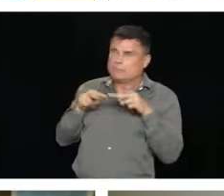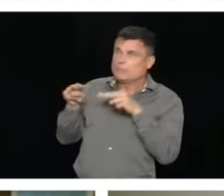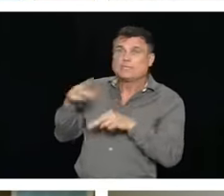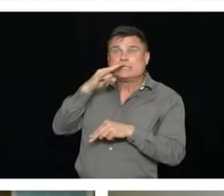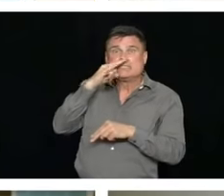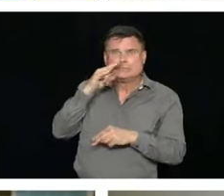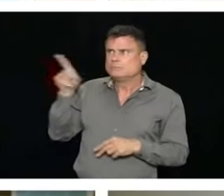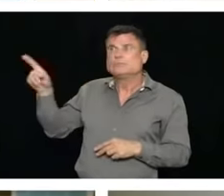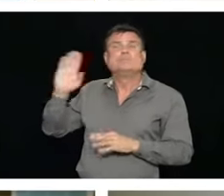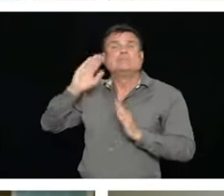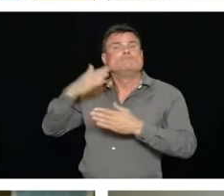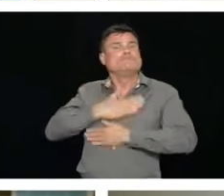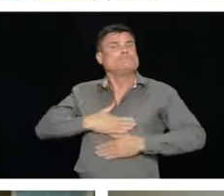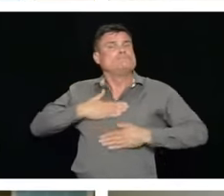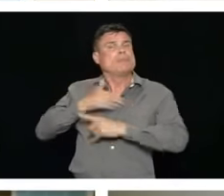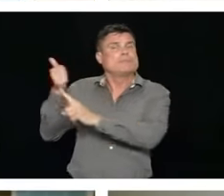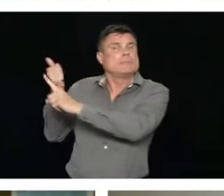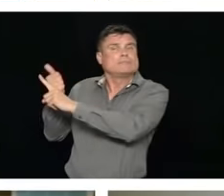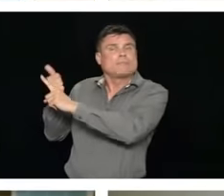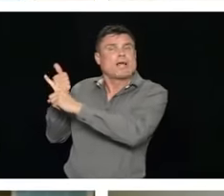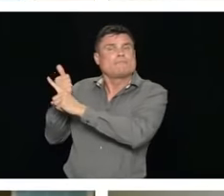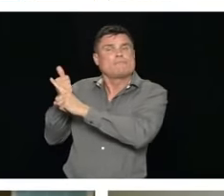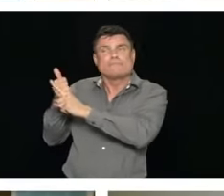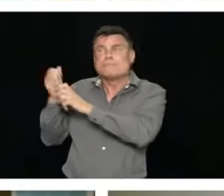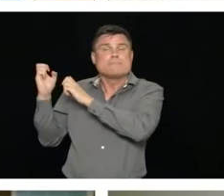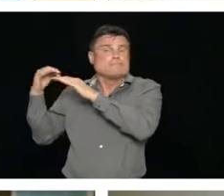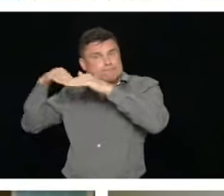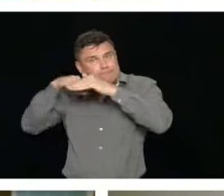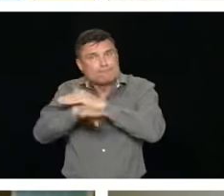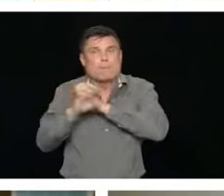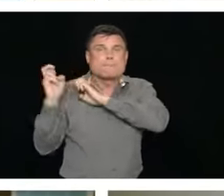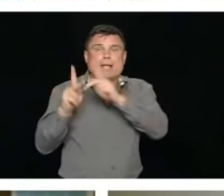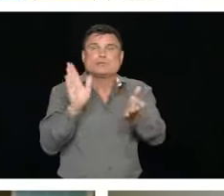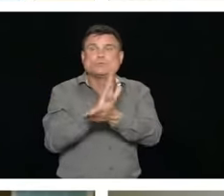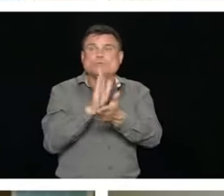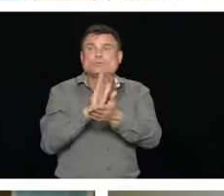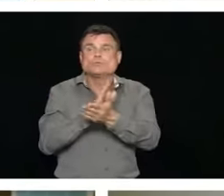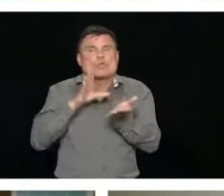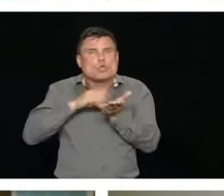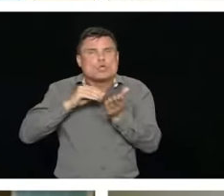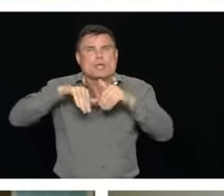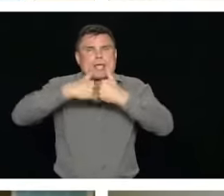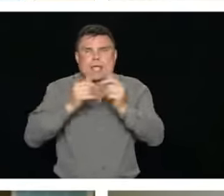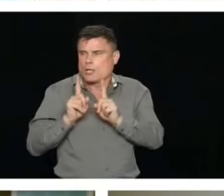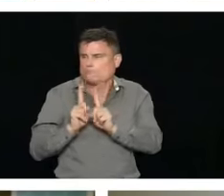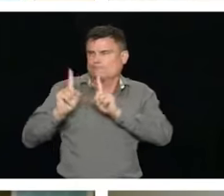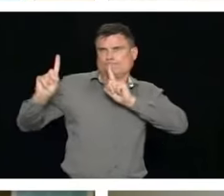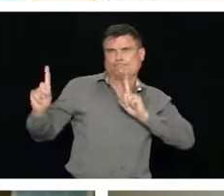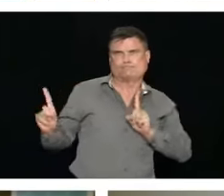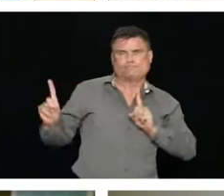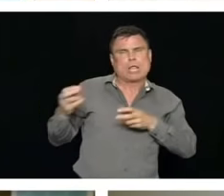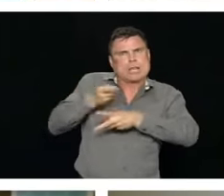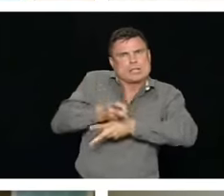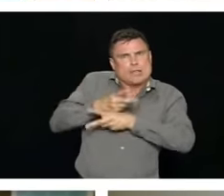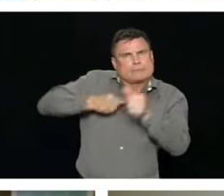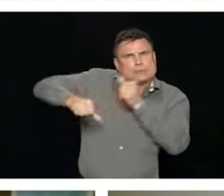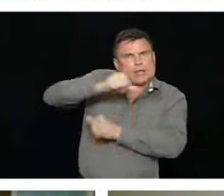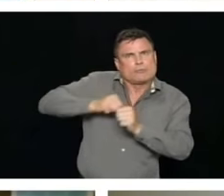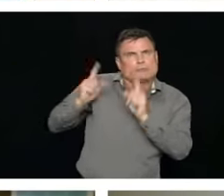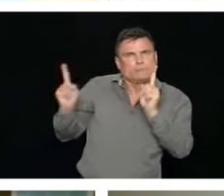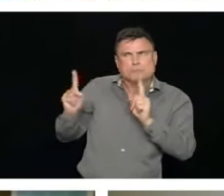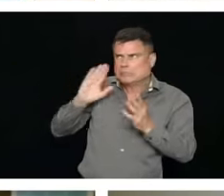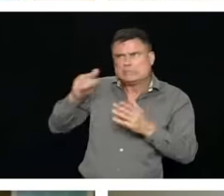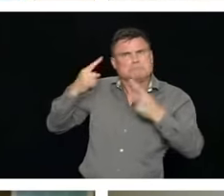the direction of public health, and also knowing that for 5 weeks, we've had almost 5,000 kids in schools across the